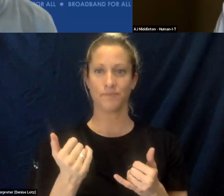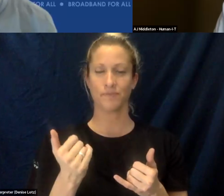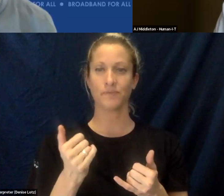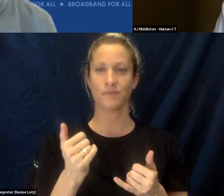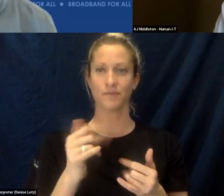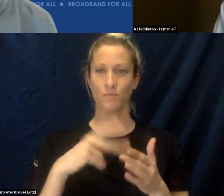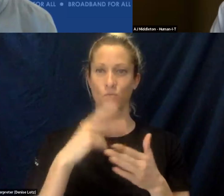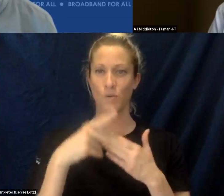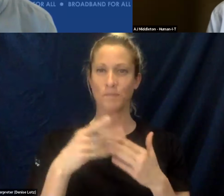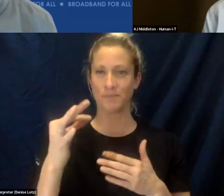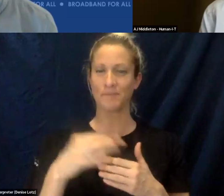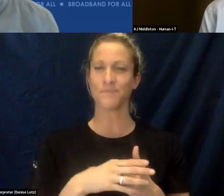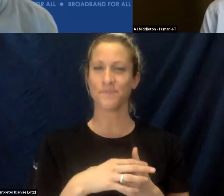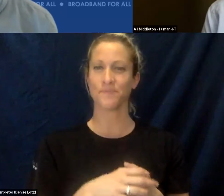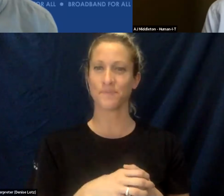IT. AJ?